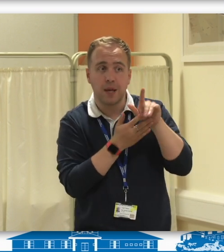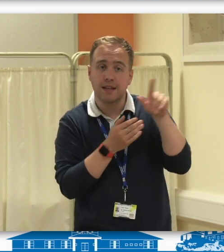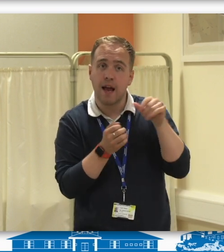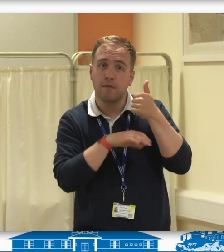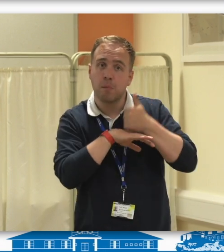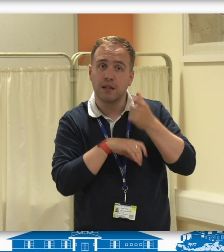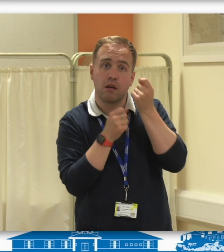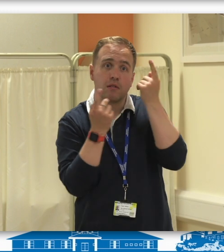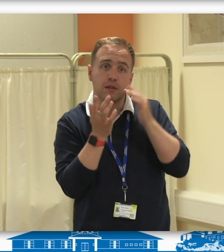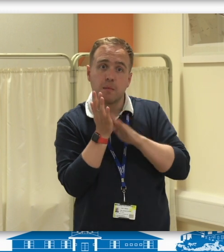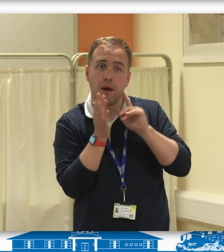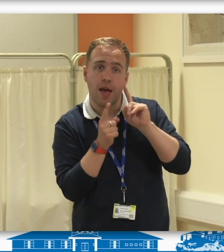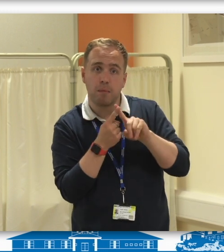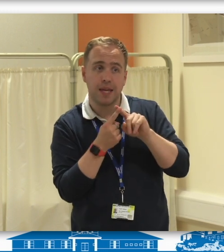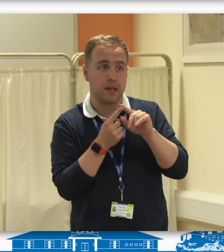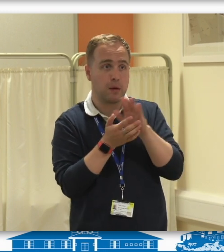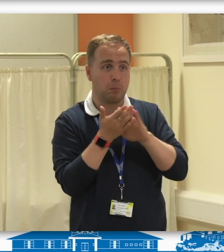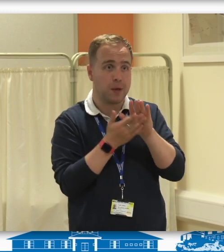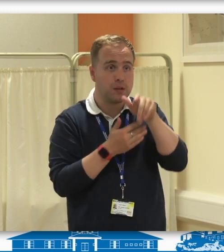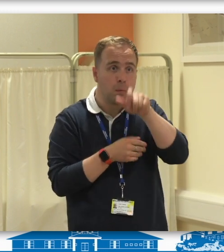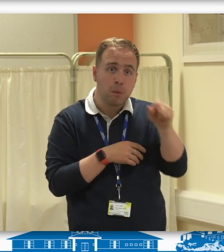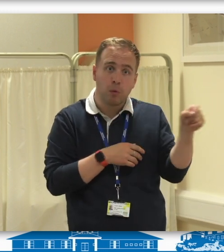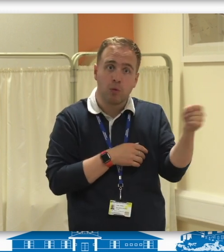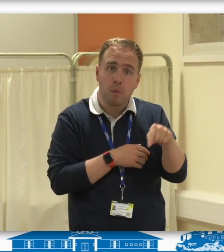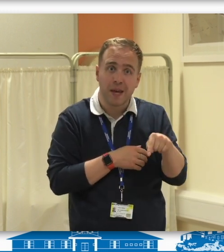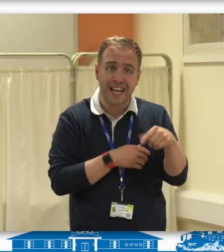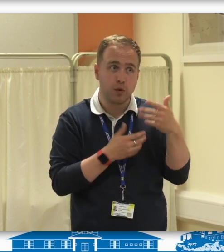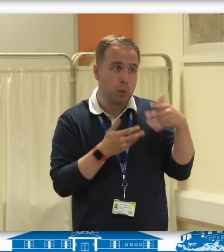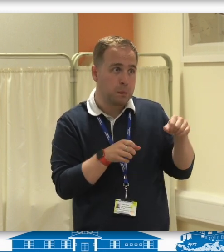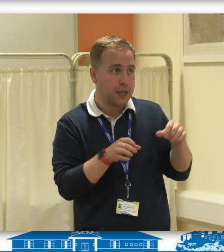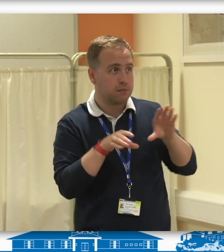about ME, so where when people come in, especially with a long COVID,